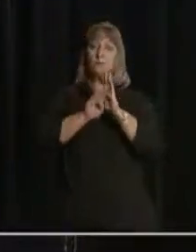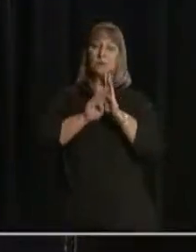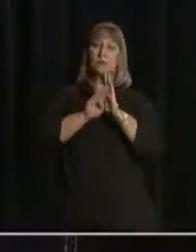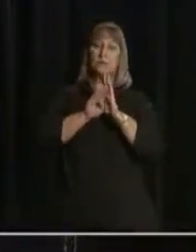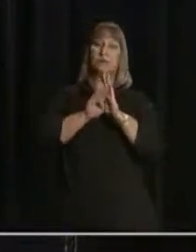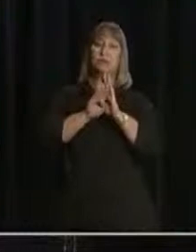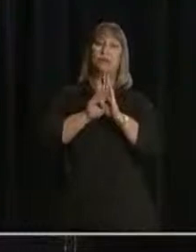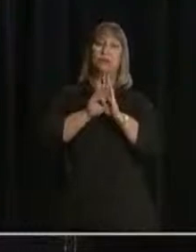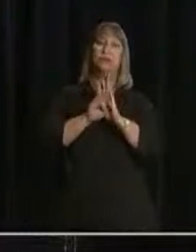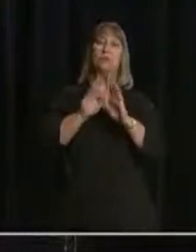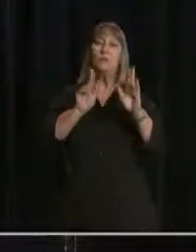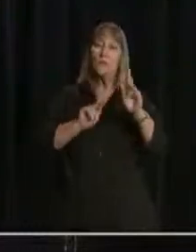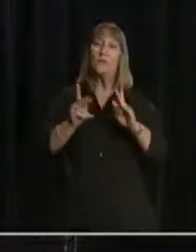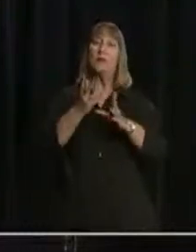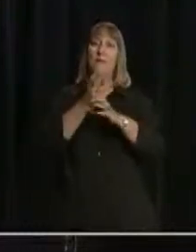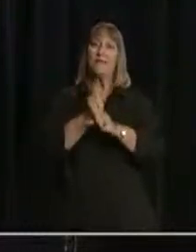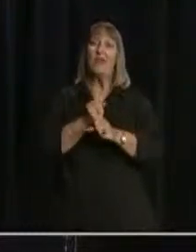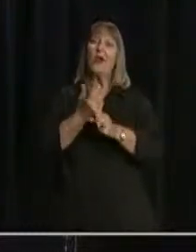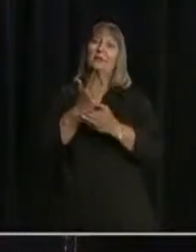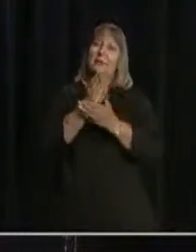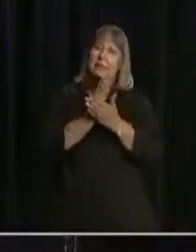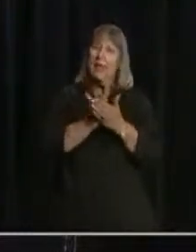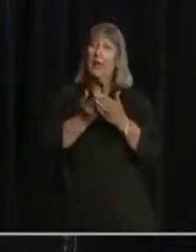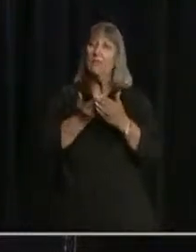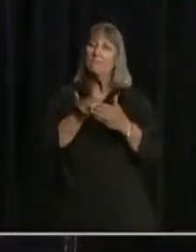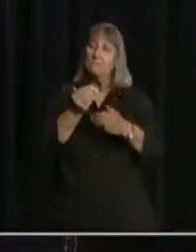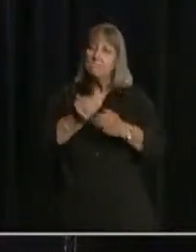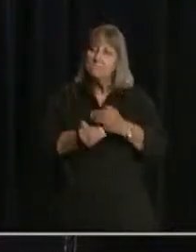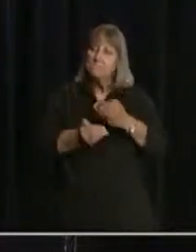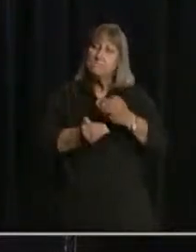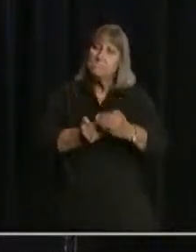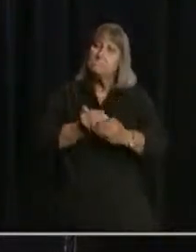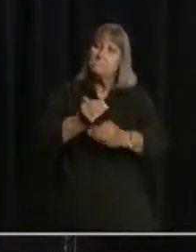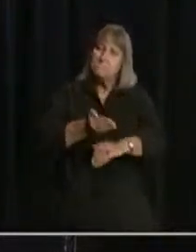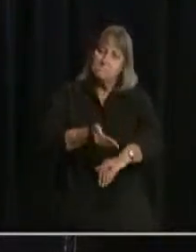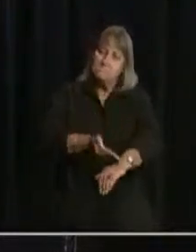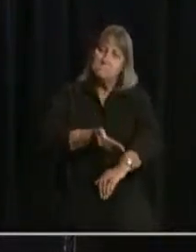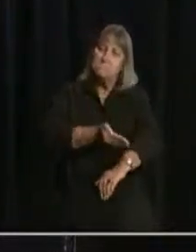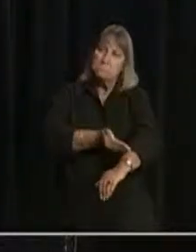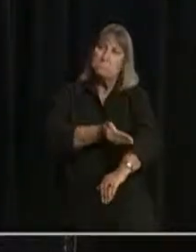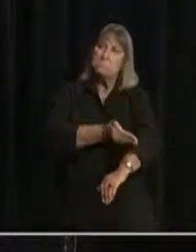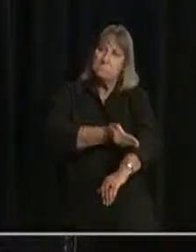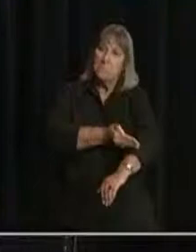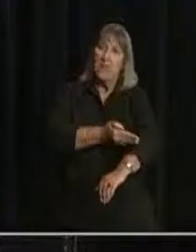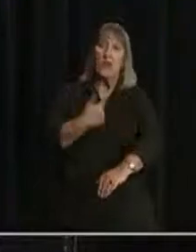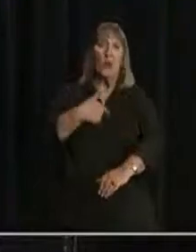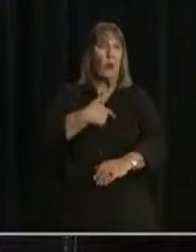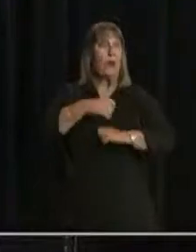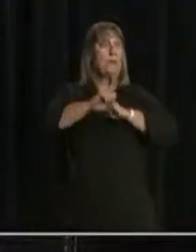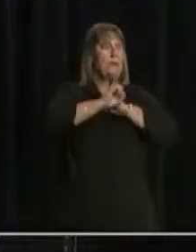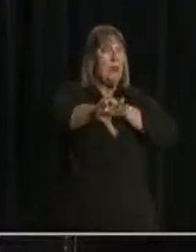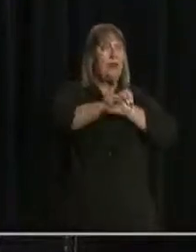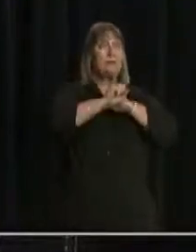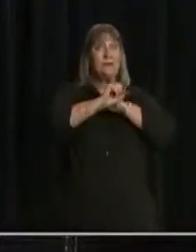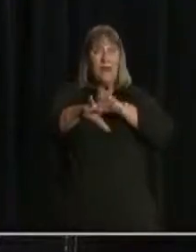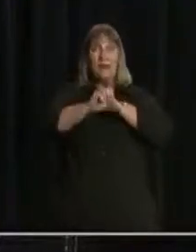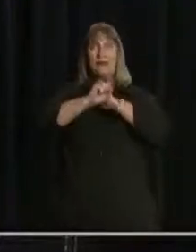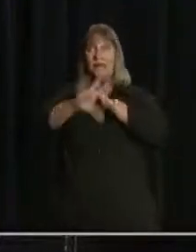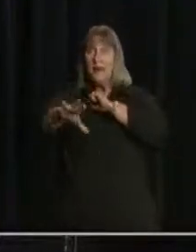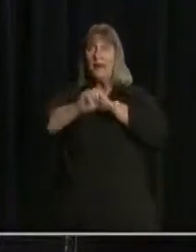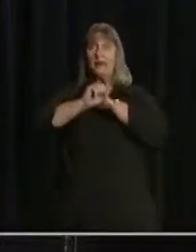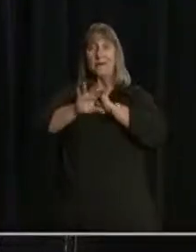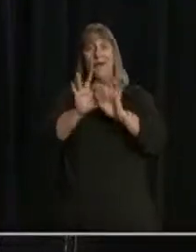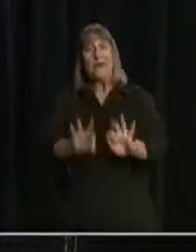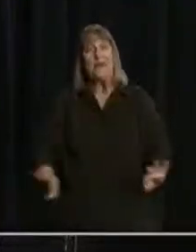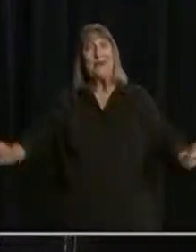one dose. So we have made some nominal progress. We're keeping an eye on that. We've been over messaging and over communicating the